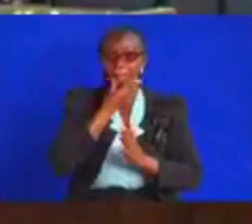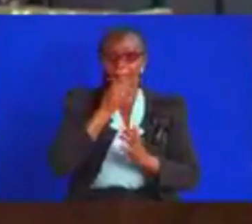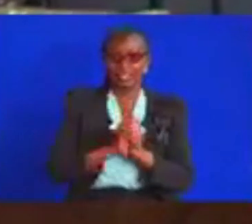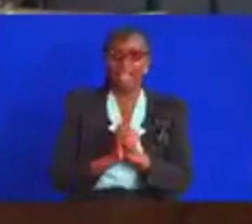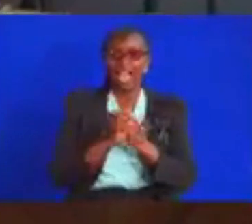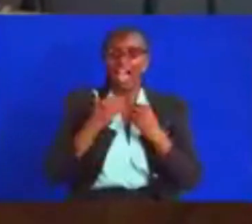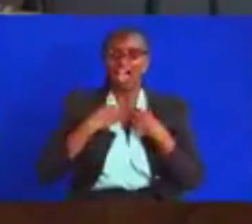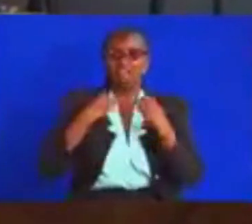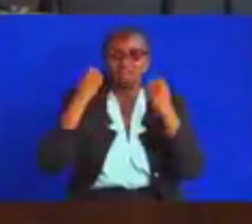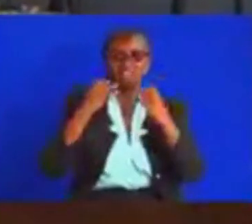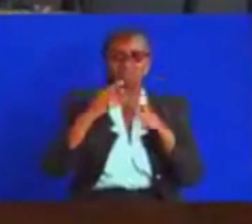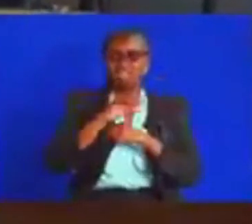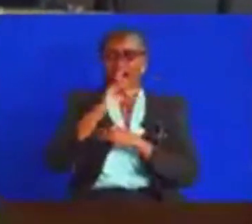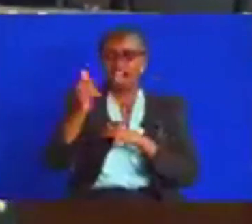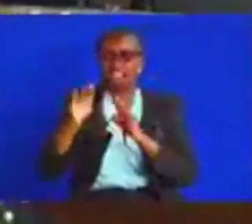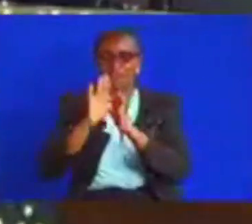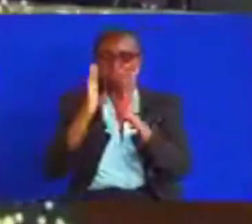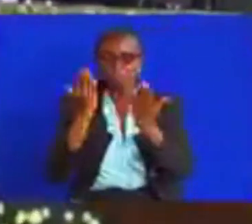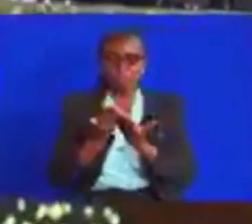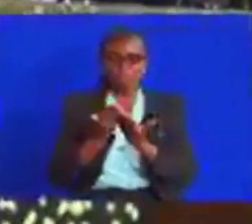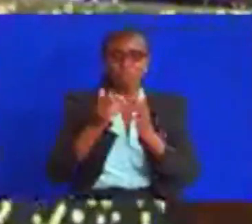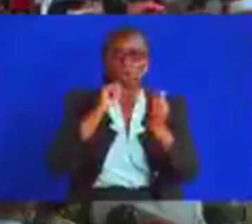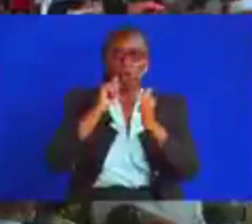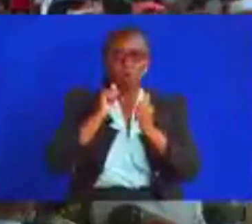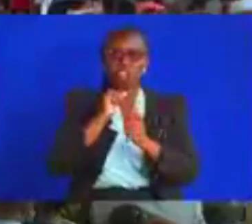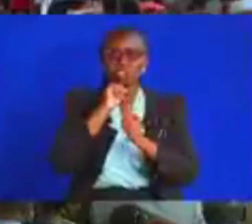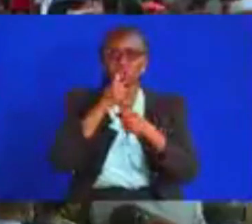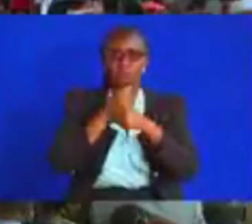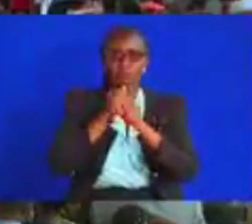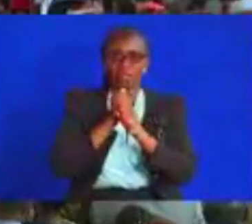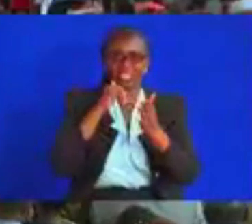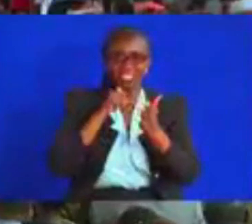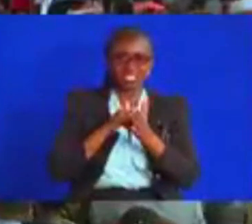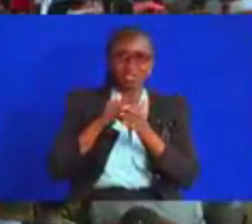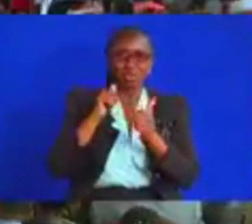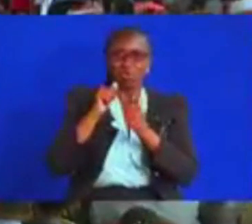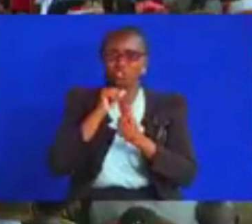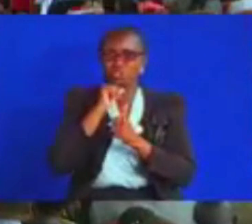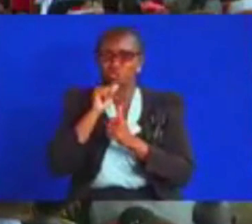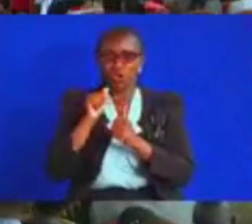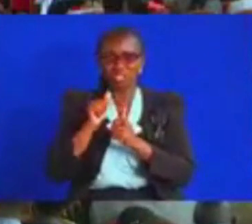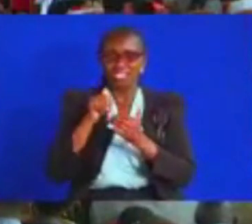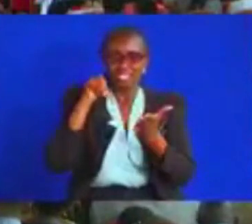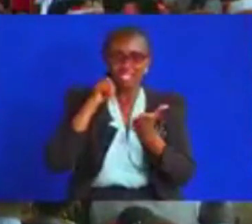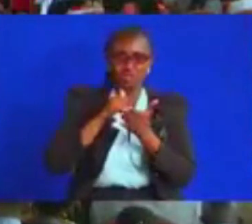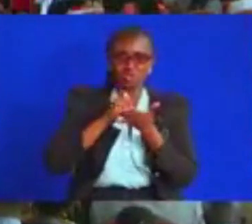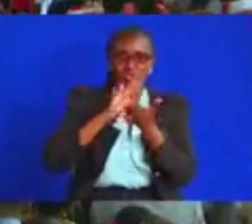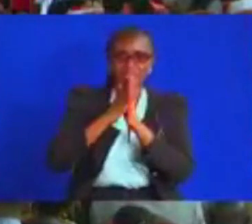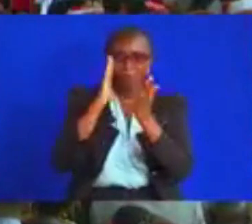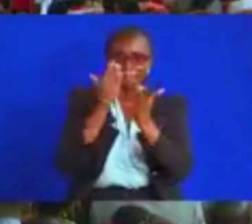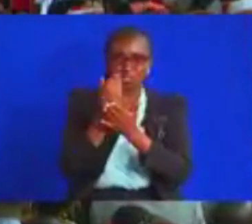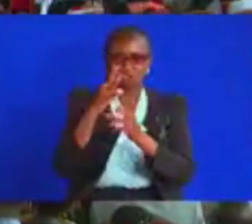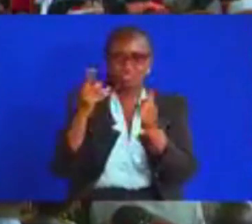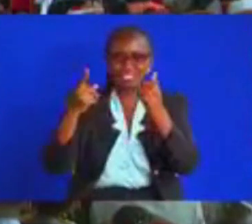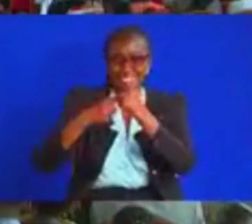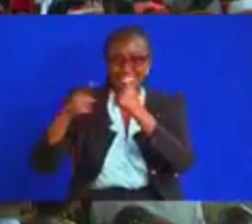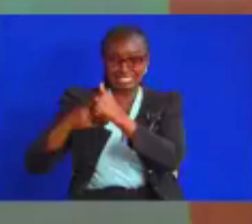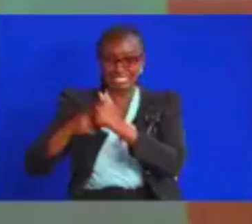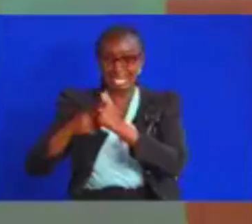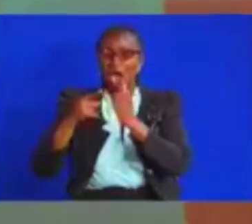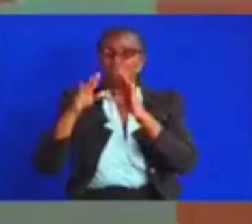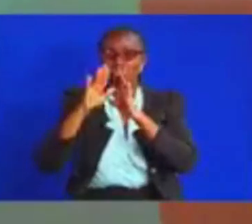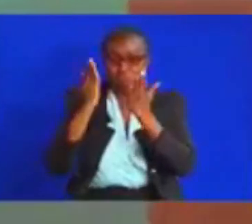many other books that did not make it. They were not canonized to become part of the 66 books that we know. They were